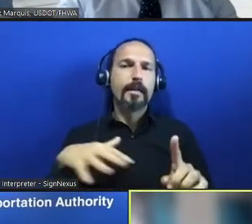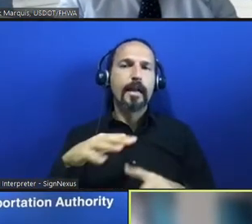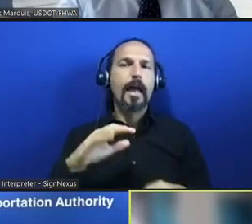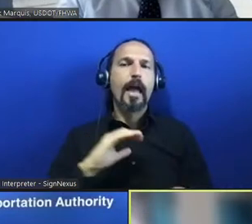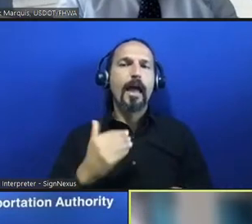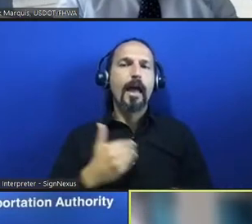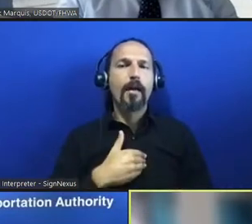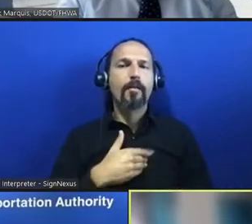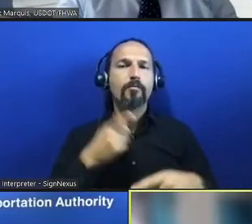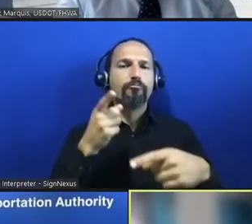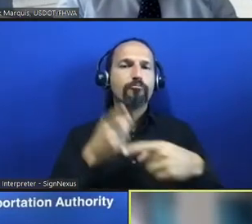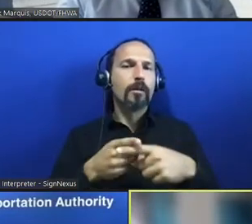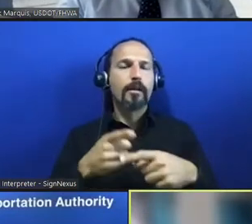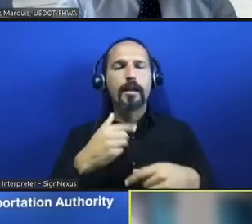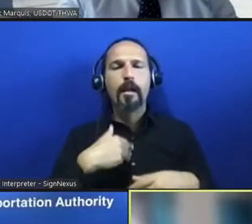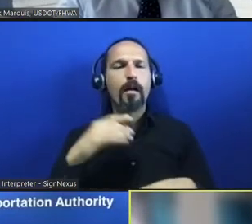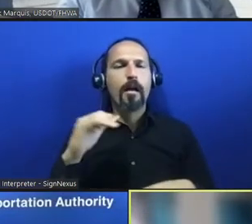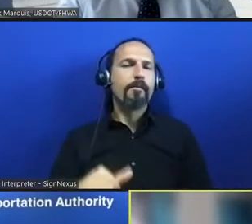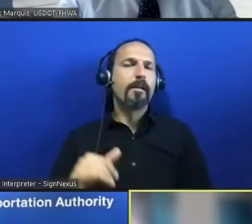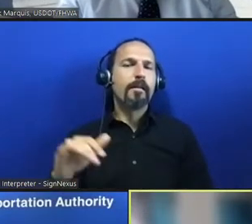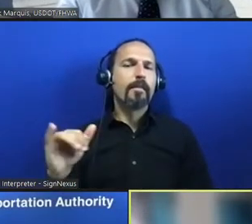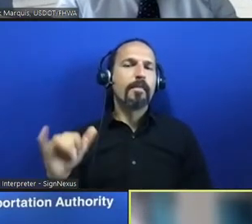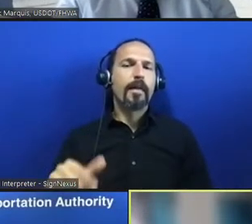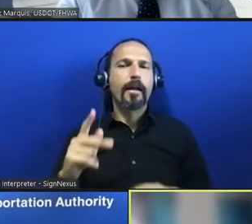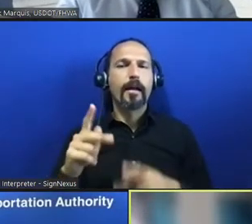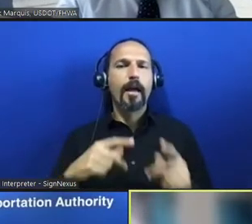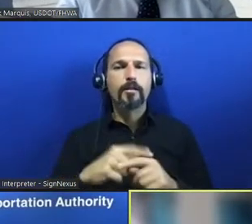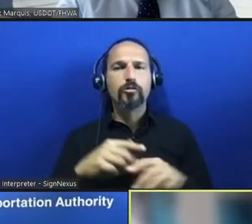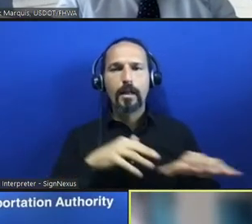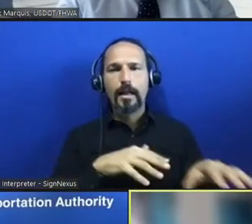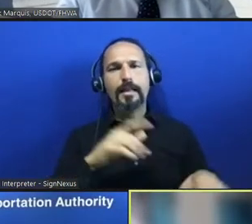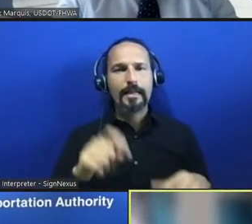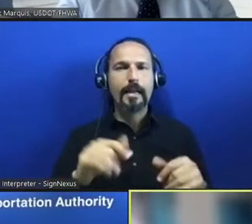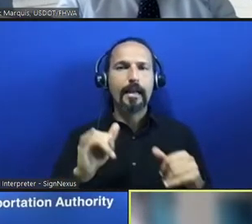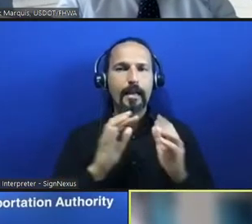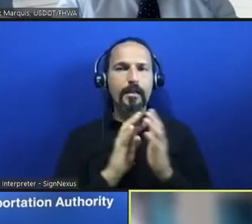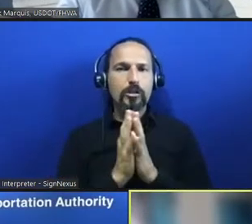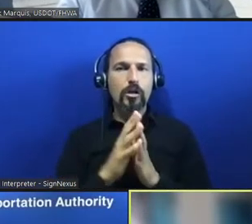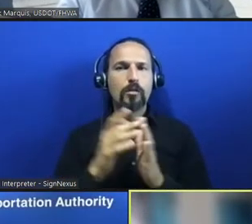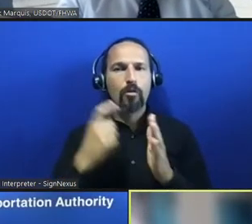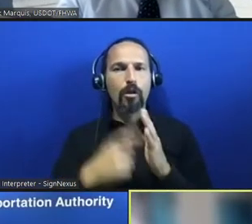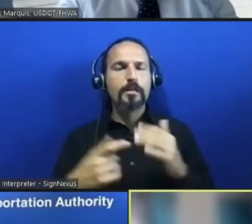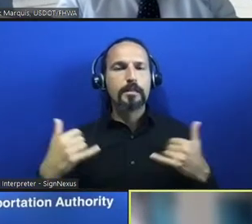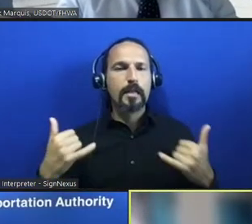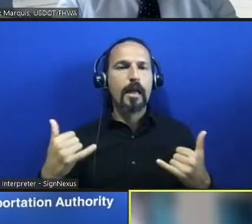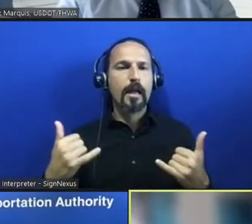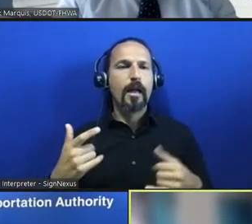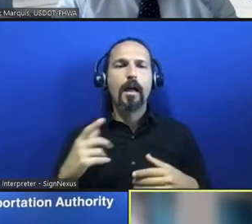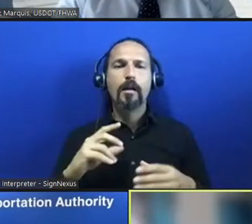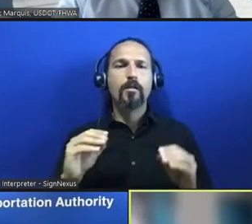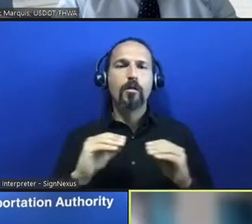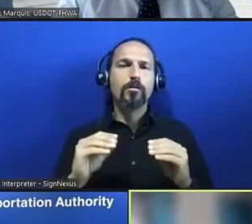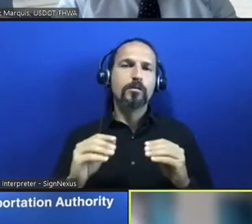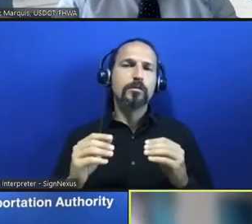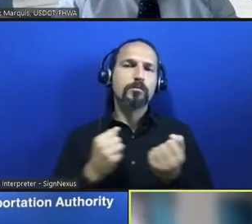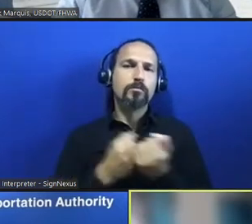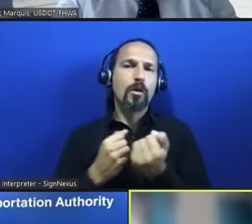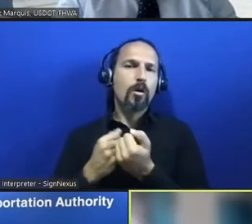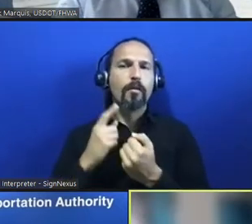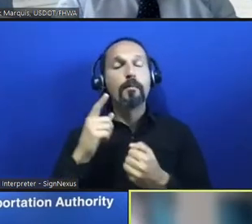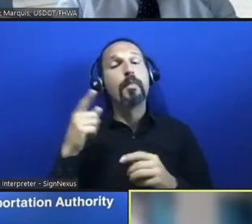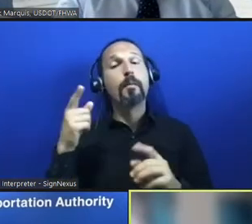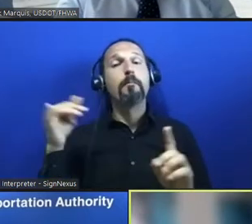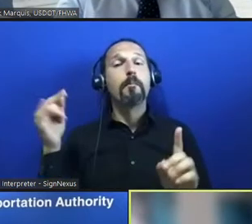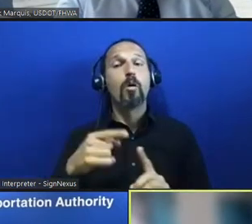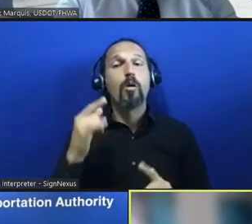does not design for this amount of car traffic and we are desperately in need of congestion pricing now I support no additional carve outs because the point of congestion